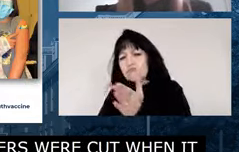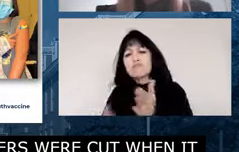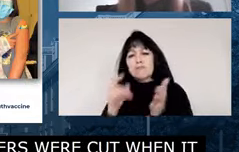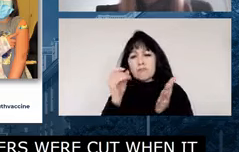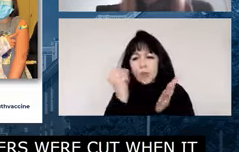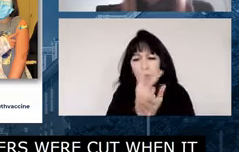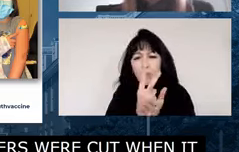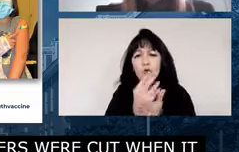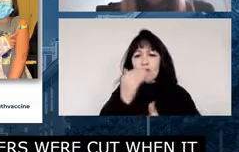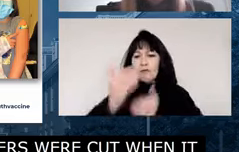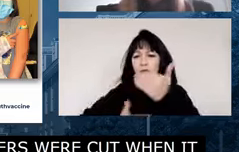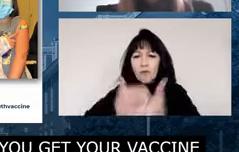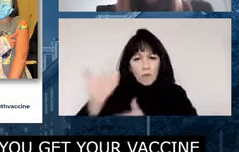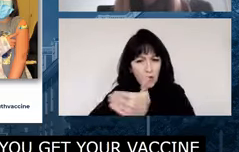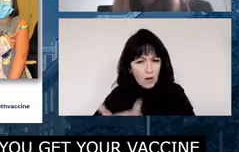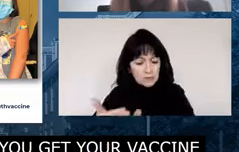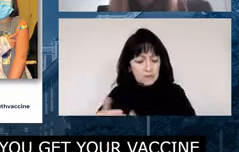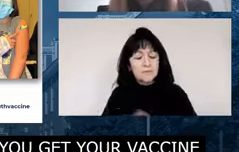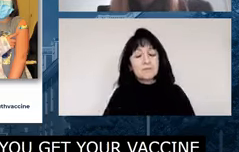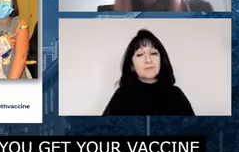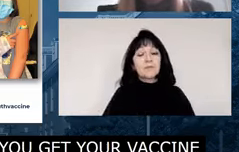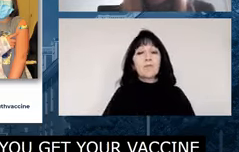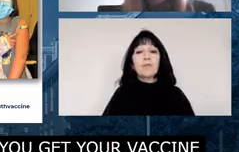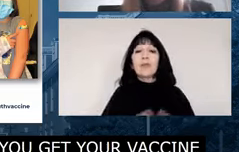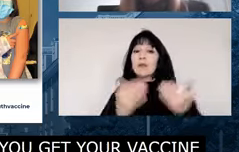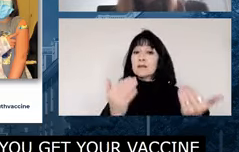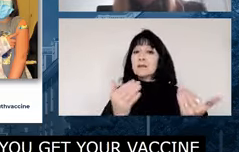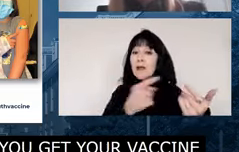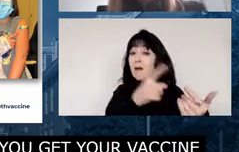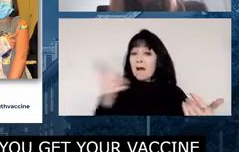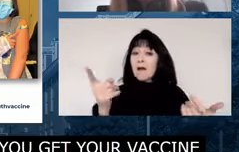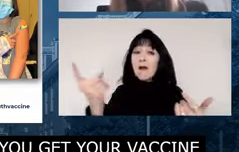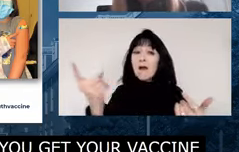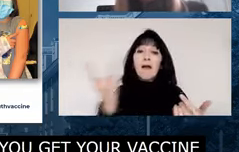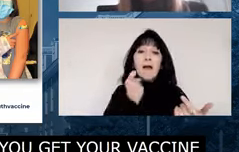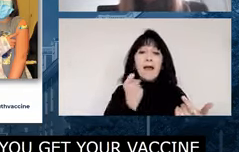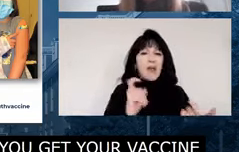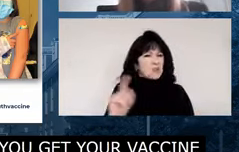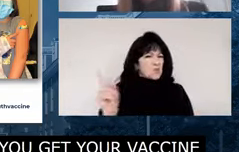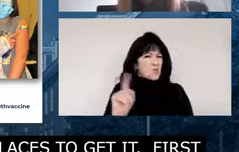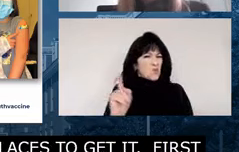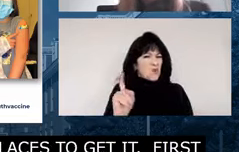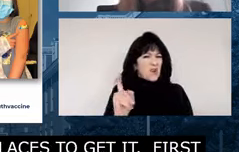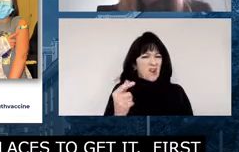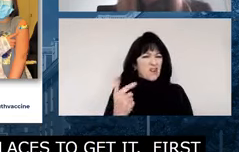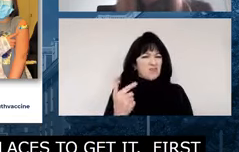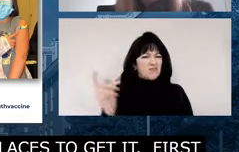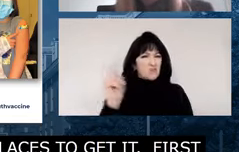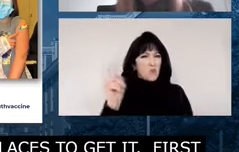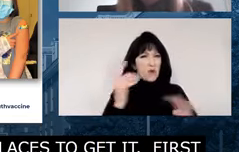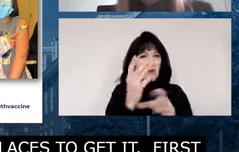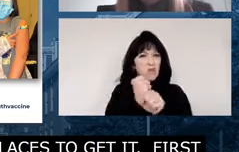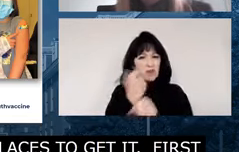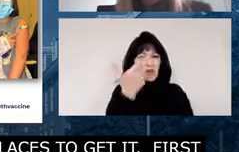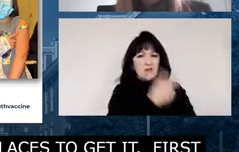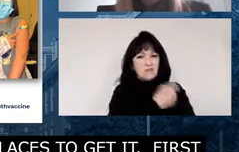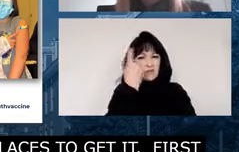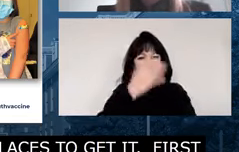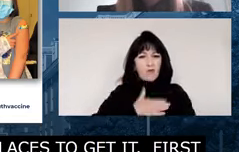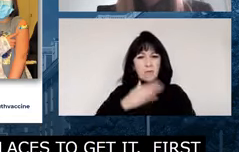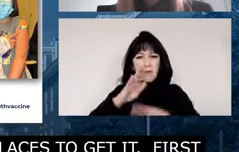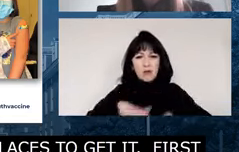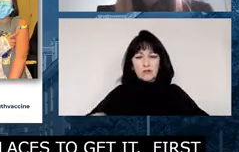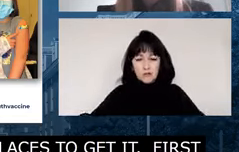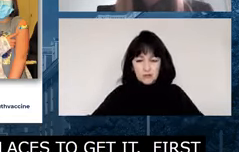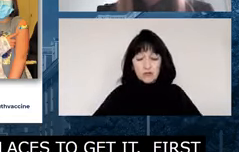There's lots of places to get it. And first of all, I really, as a pediatrician, want to emphasize the important role of your pediatric